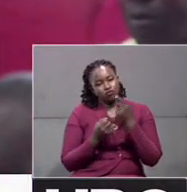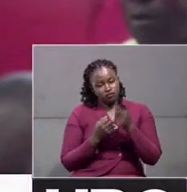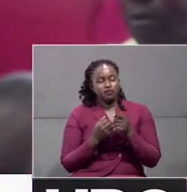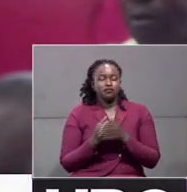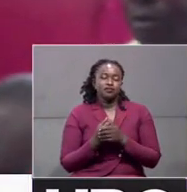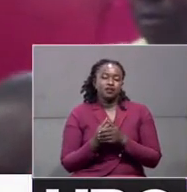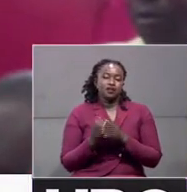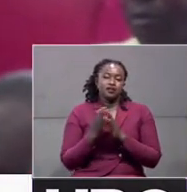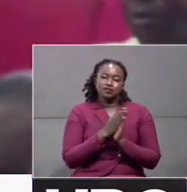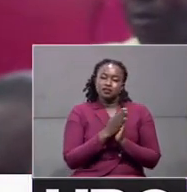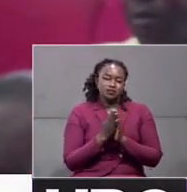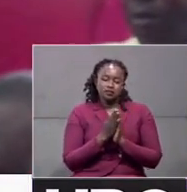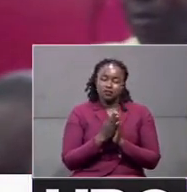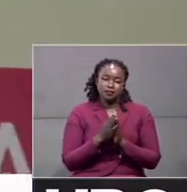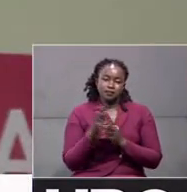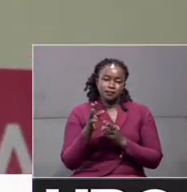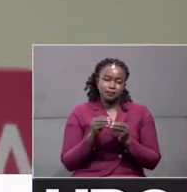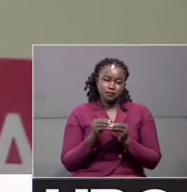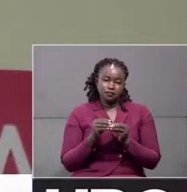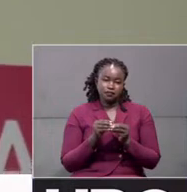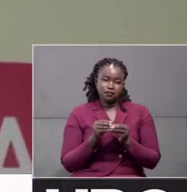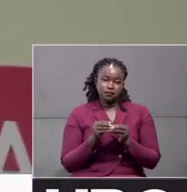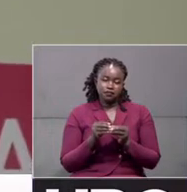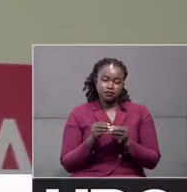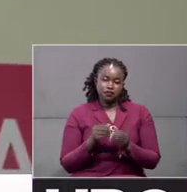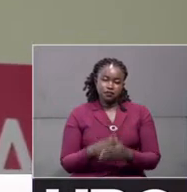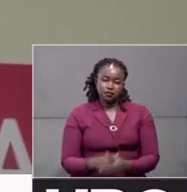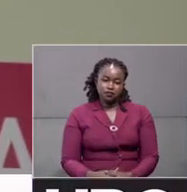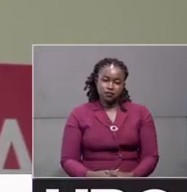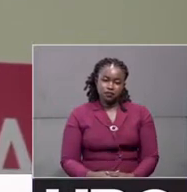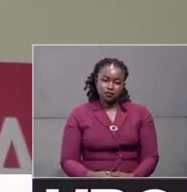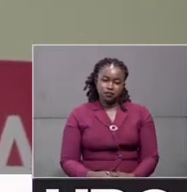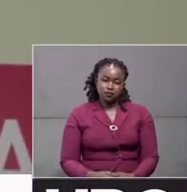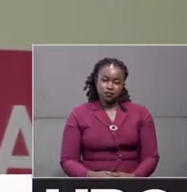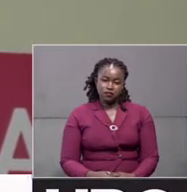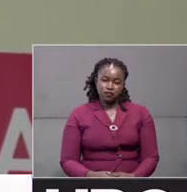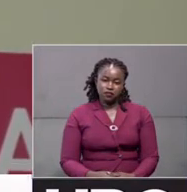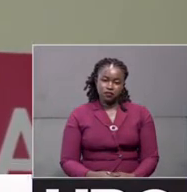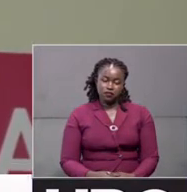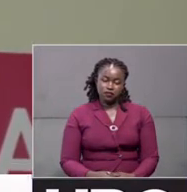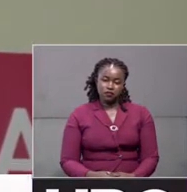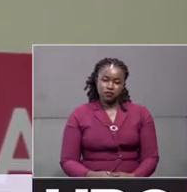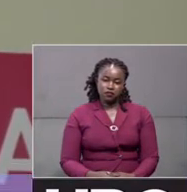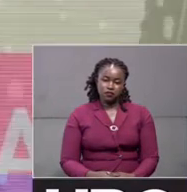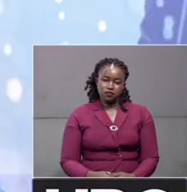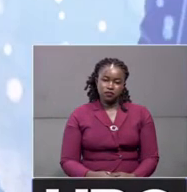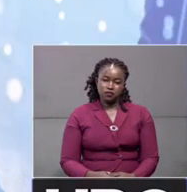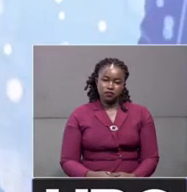Sudat Kaye, UBC News. Right.